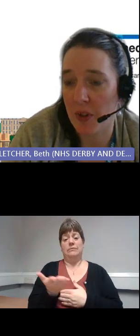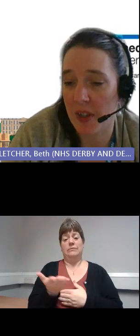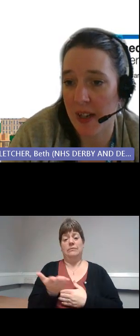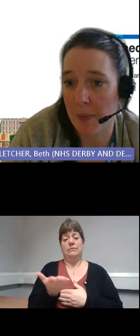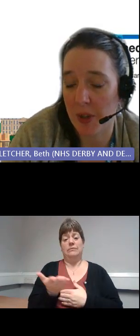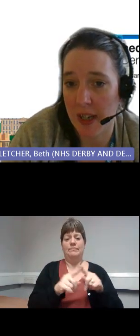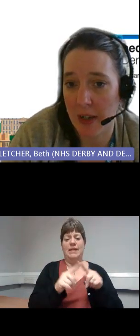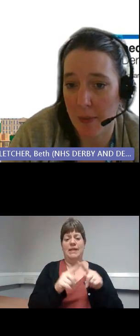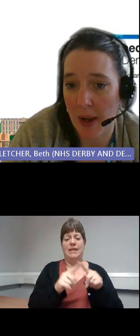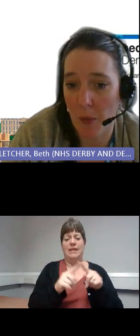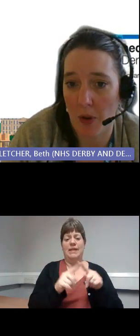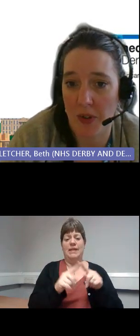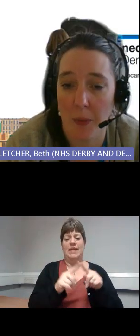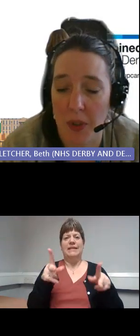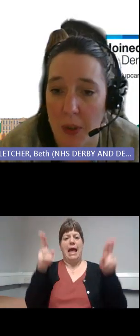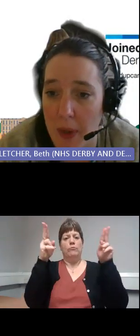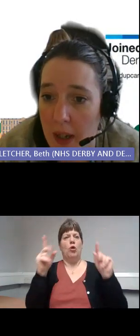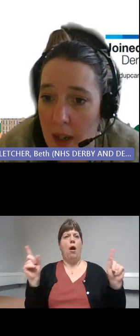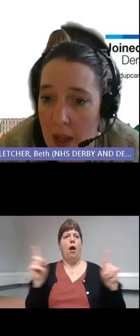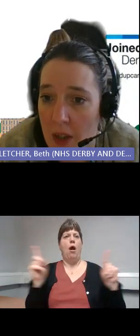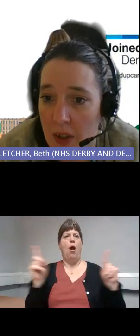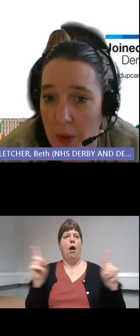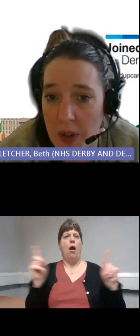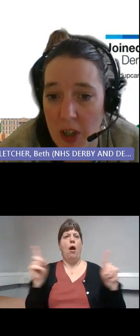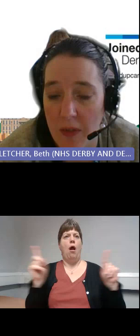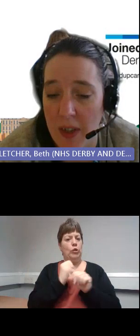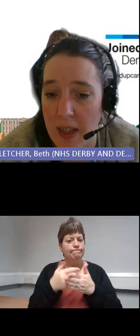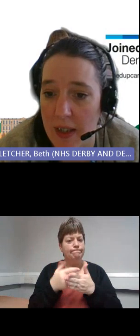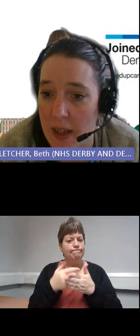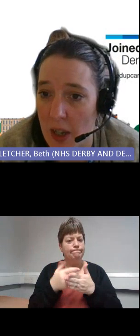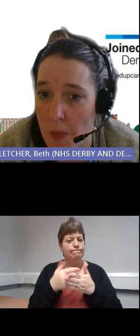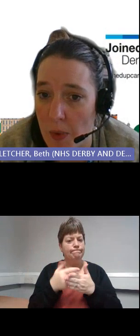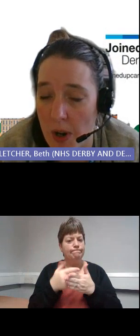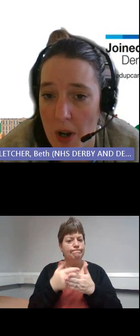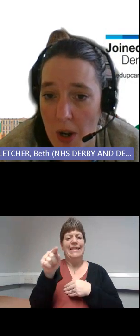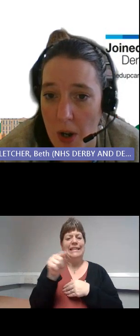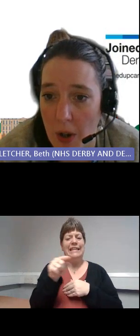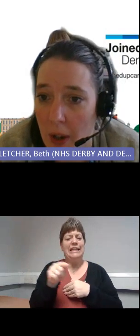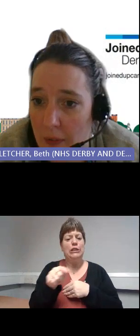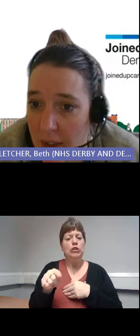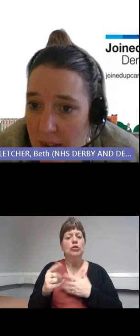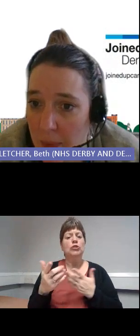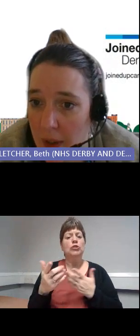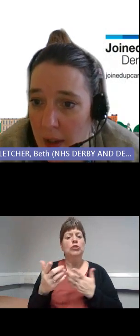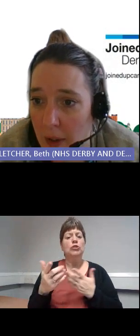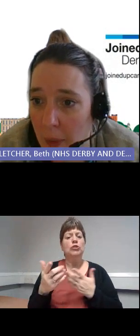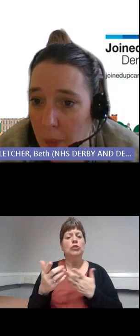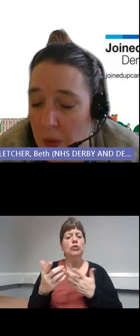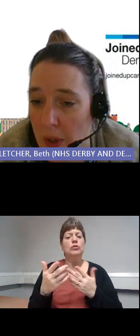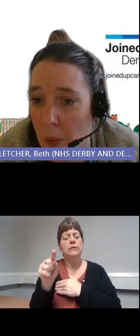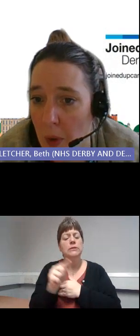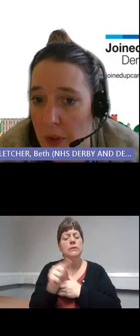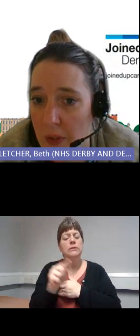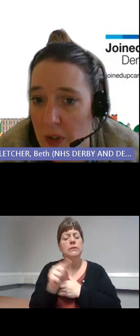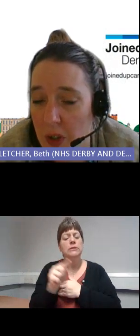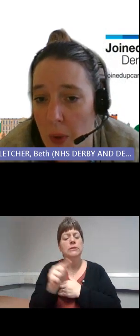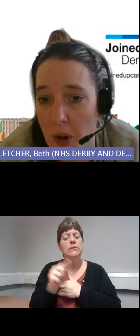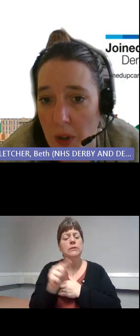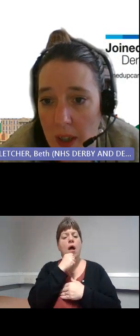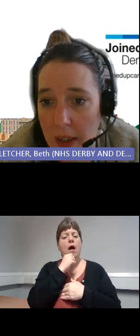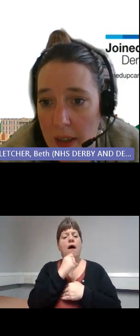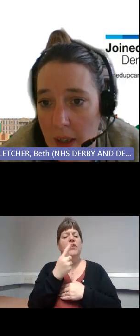a poster snapshot here about what we're doing. So on each of these events, we're doing the